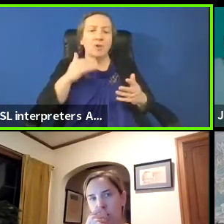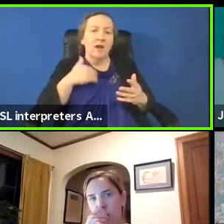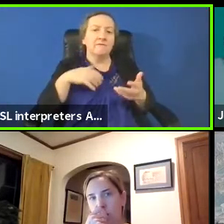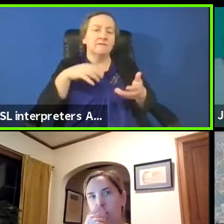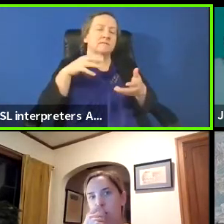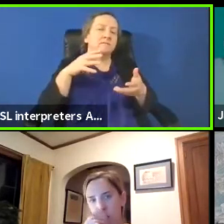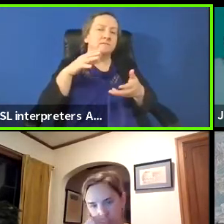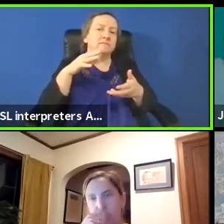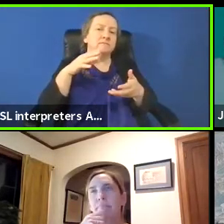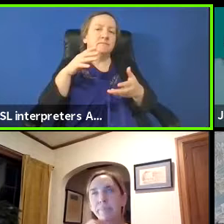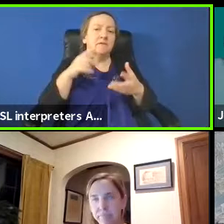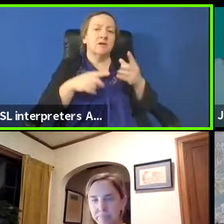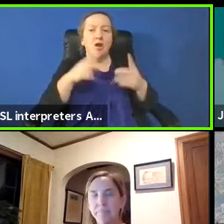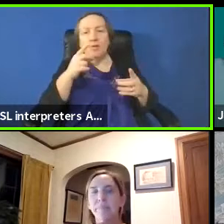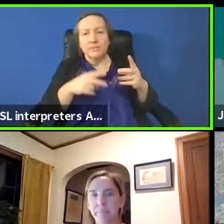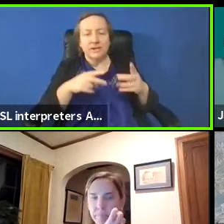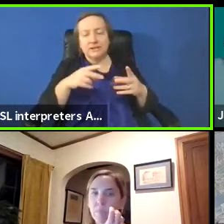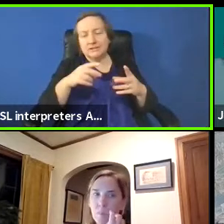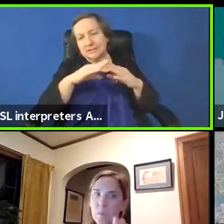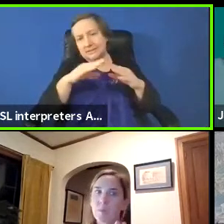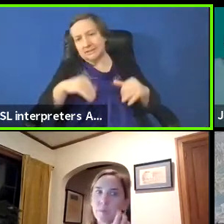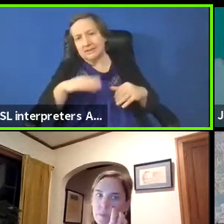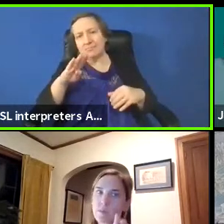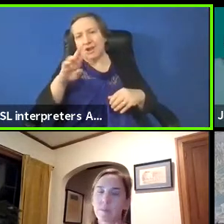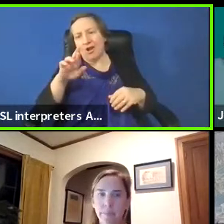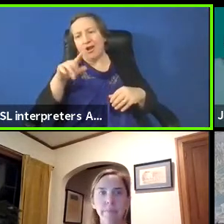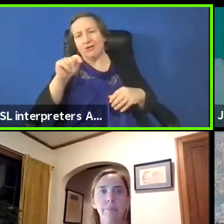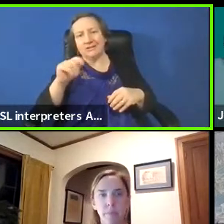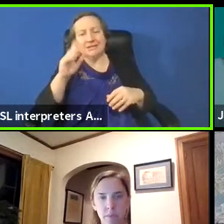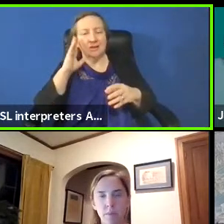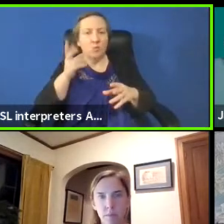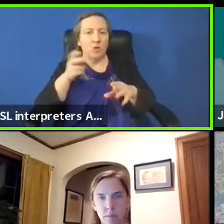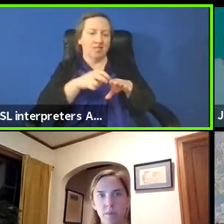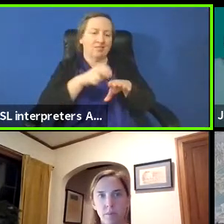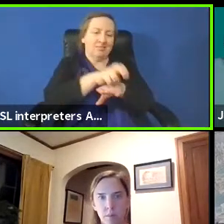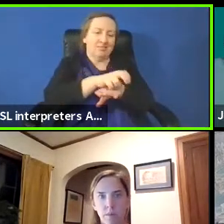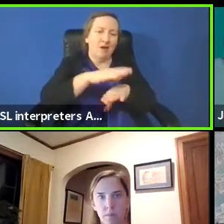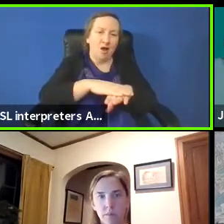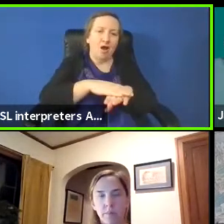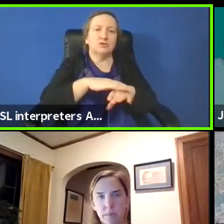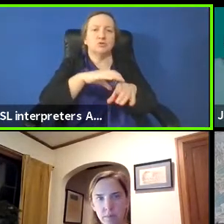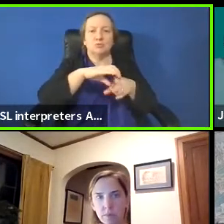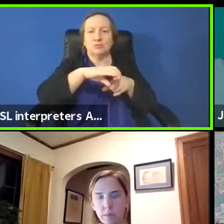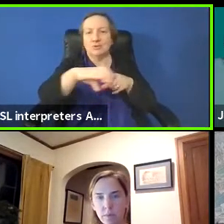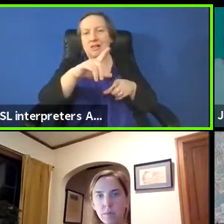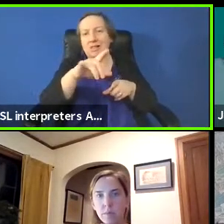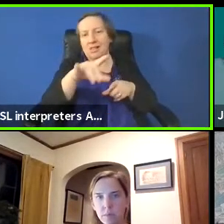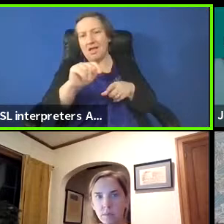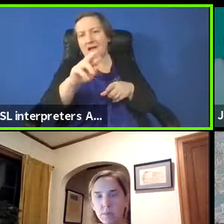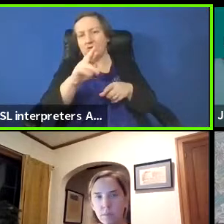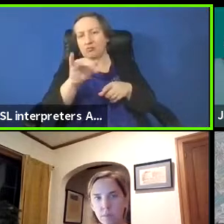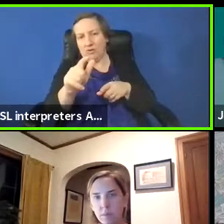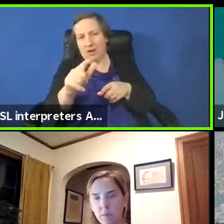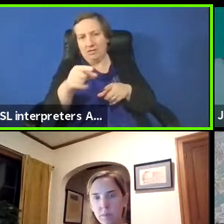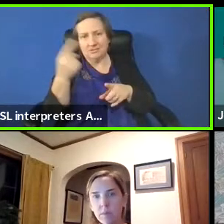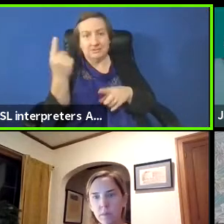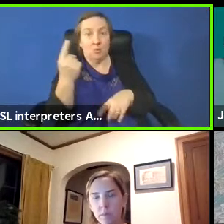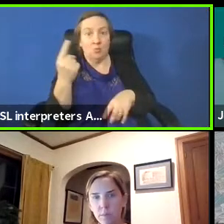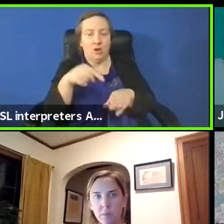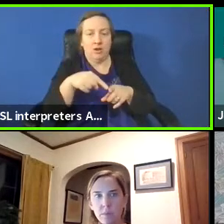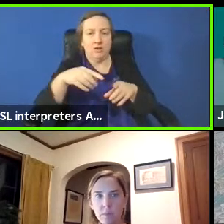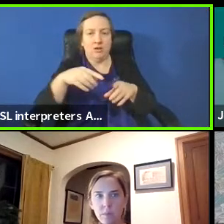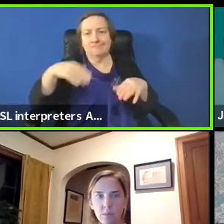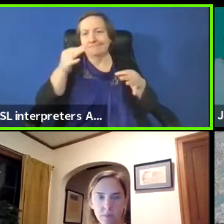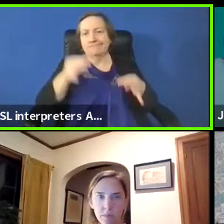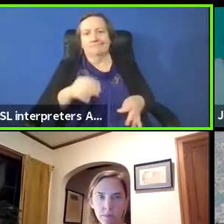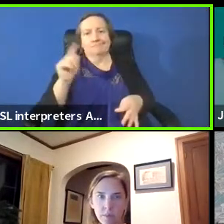combination system that BRT will feed light rail at some point. That point has not been determined